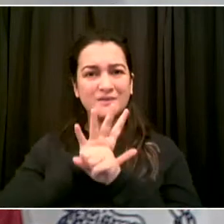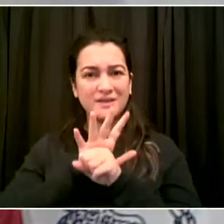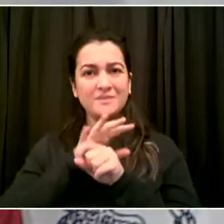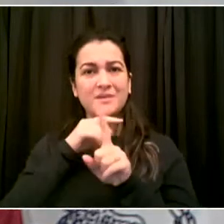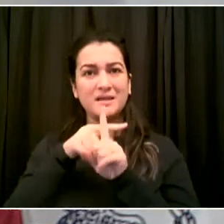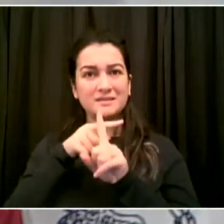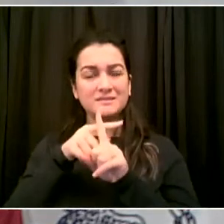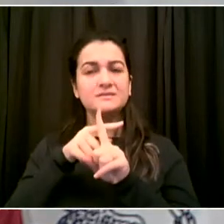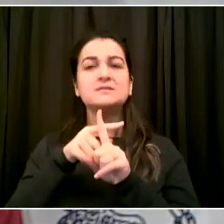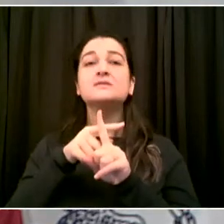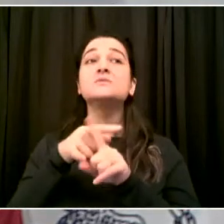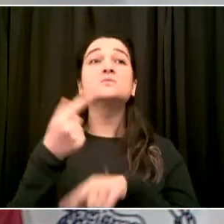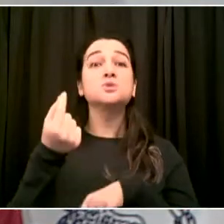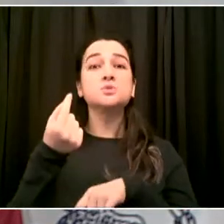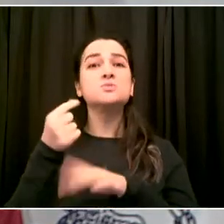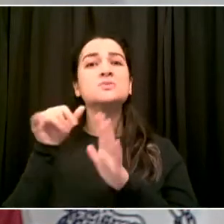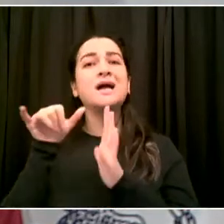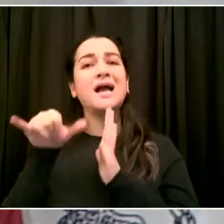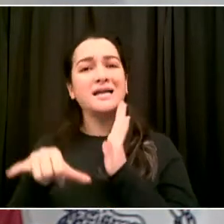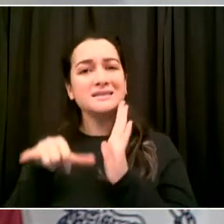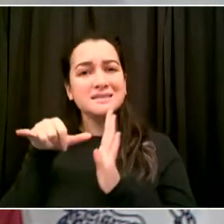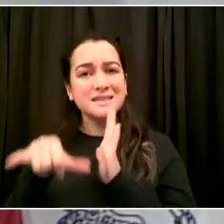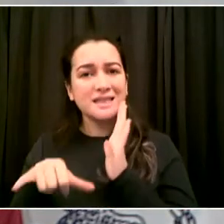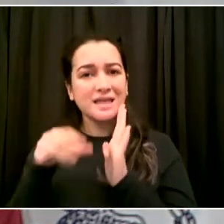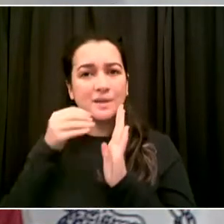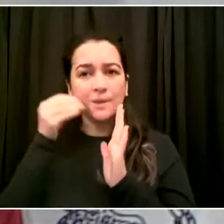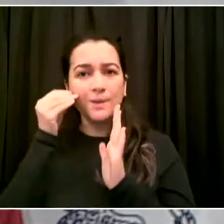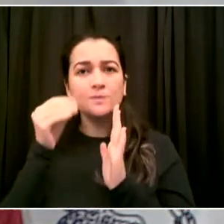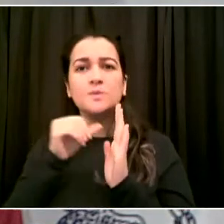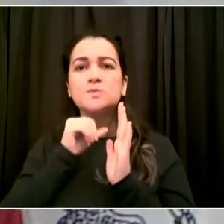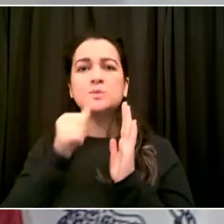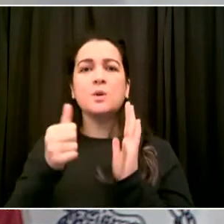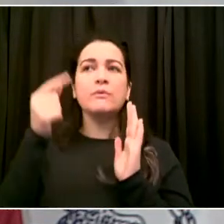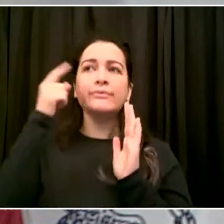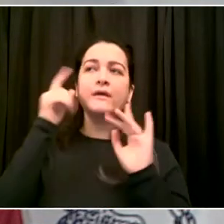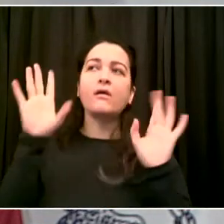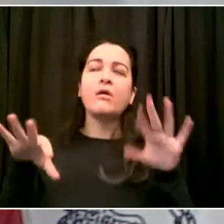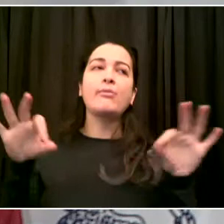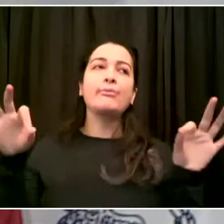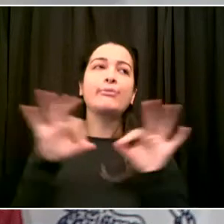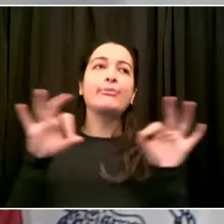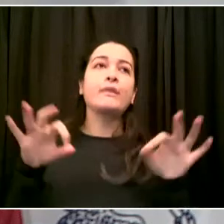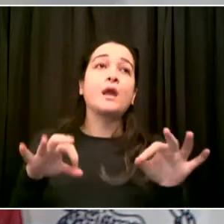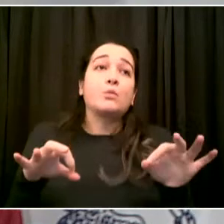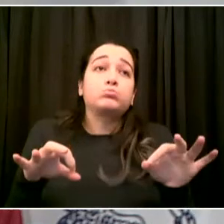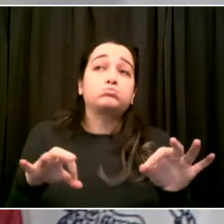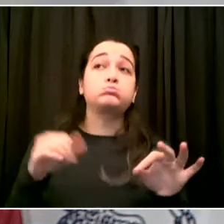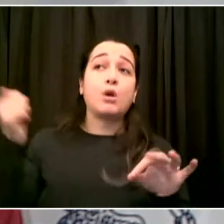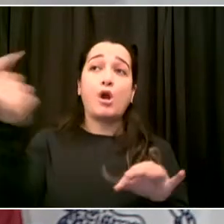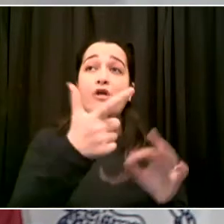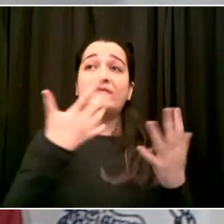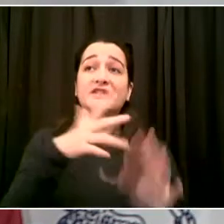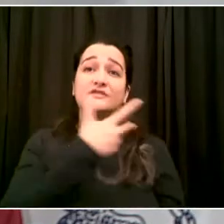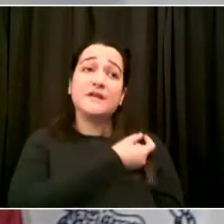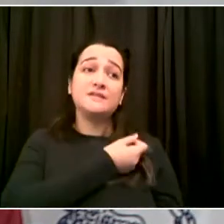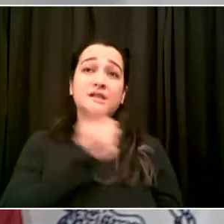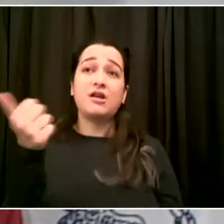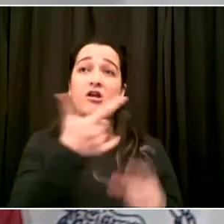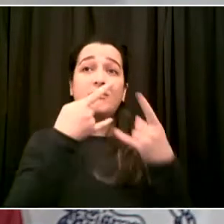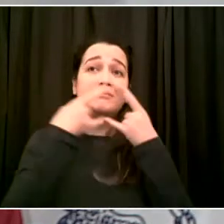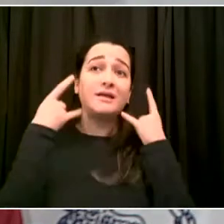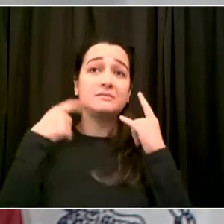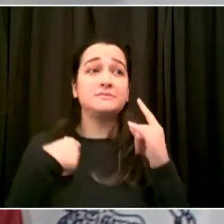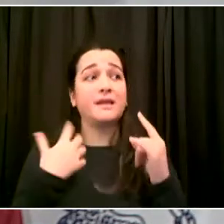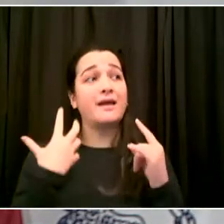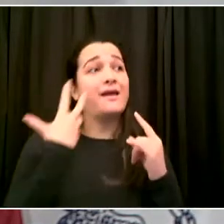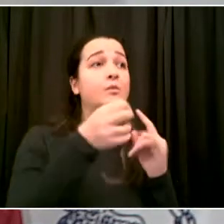their families safe. But Dr. Long, remind everyone of how to connect with